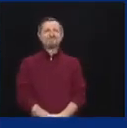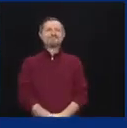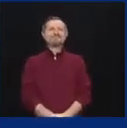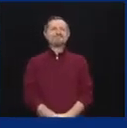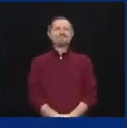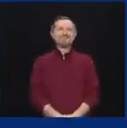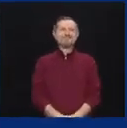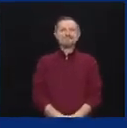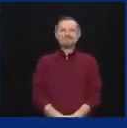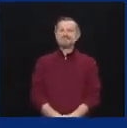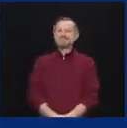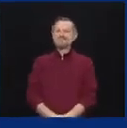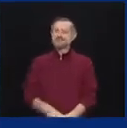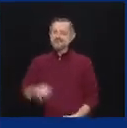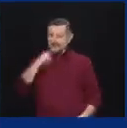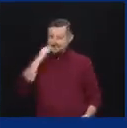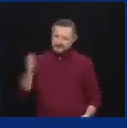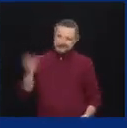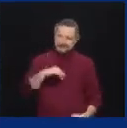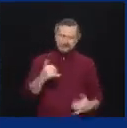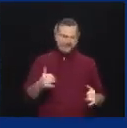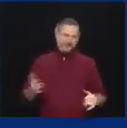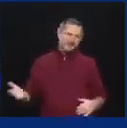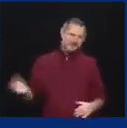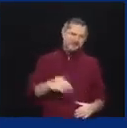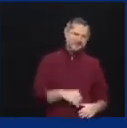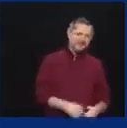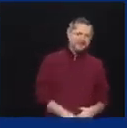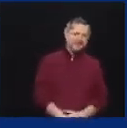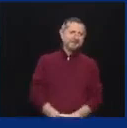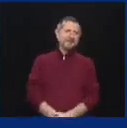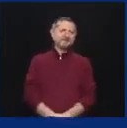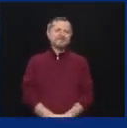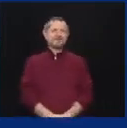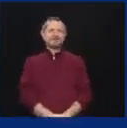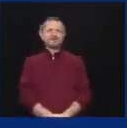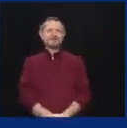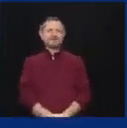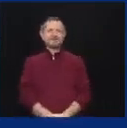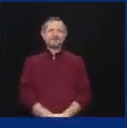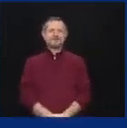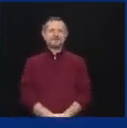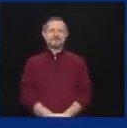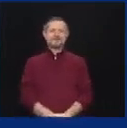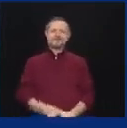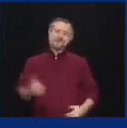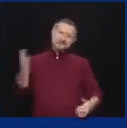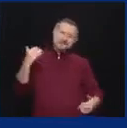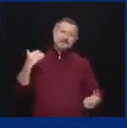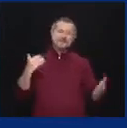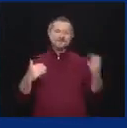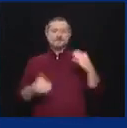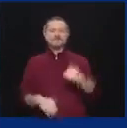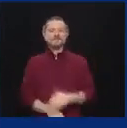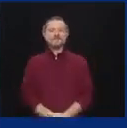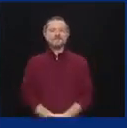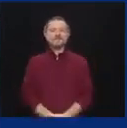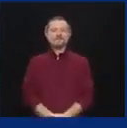You kids can all try this later too. Let me go see Sully. Let me bring, this is the first,